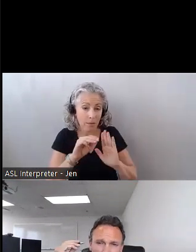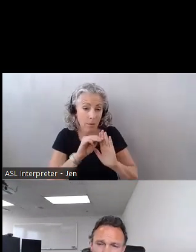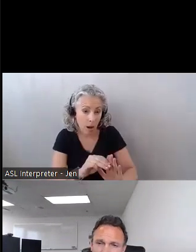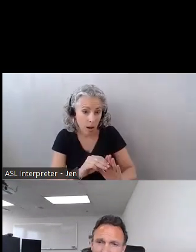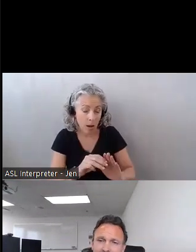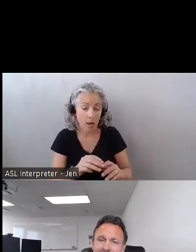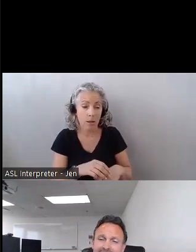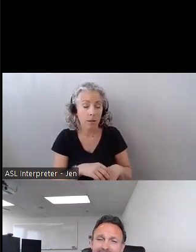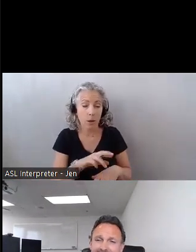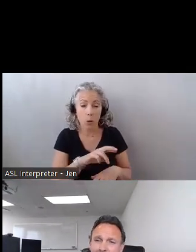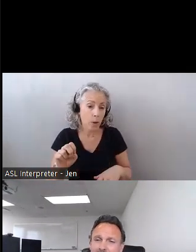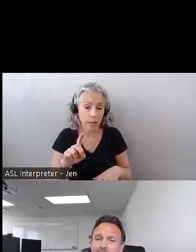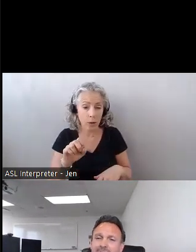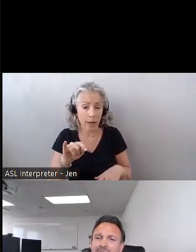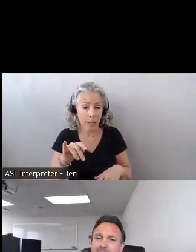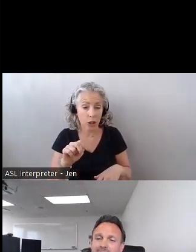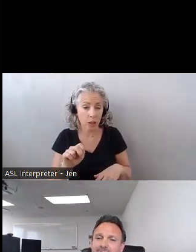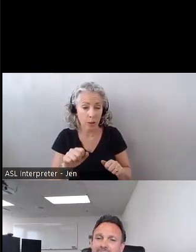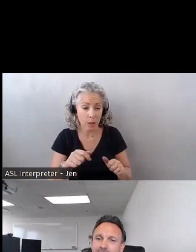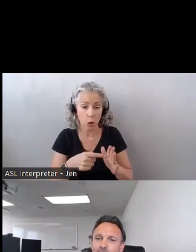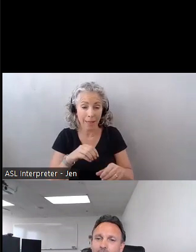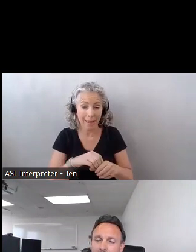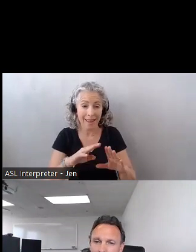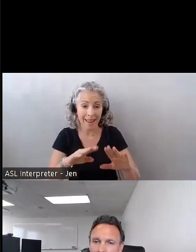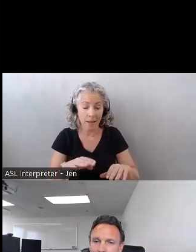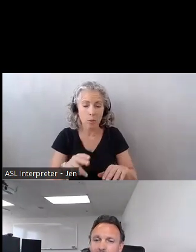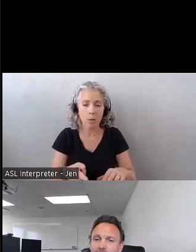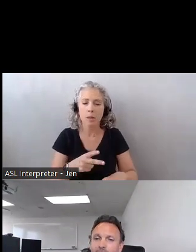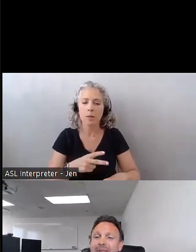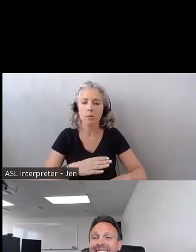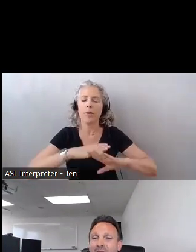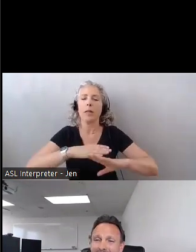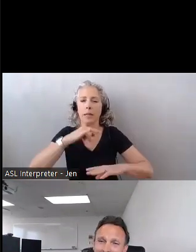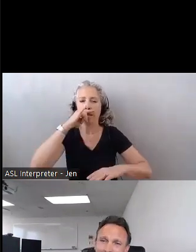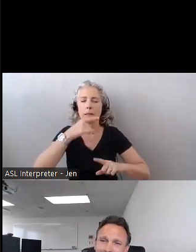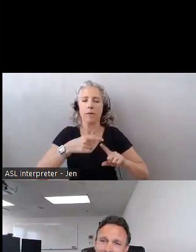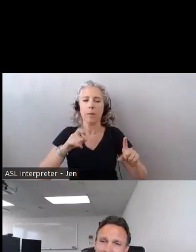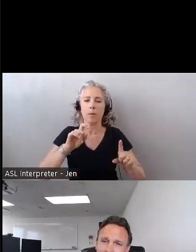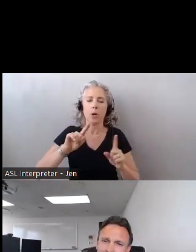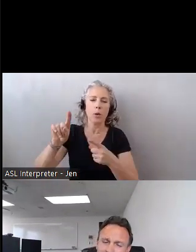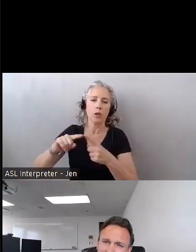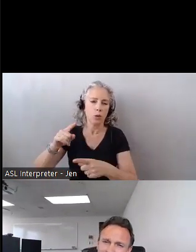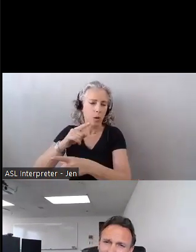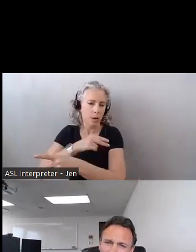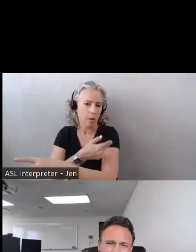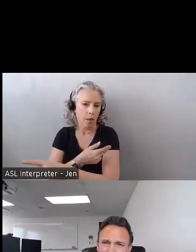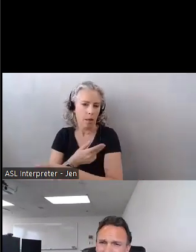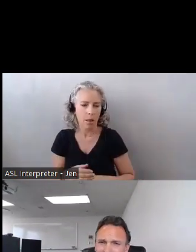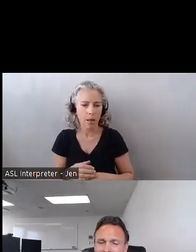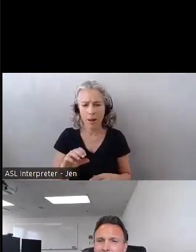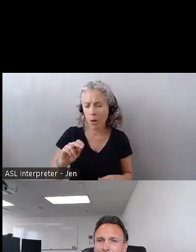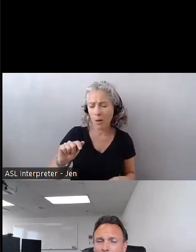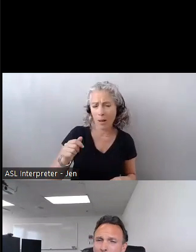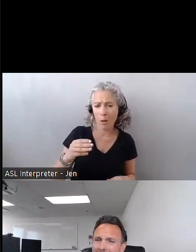and redirection in that house, that we could keep these kids from needing to go to the higher level of care. Because what we saw in Oklahoma,